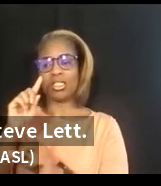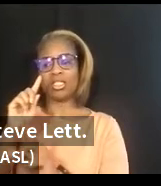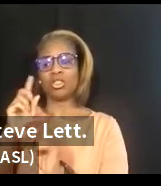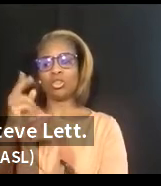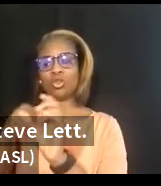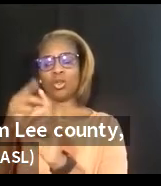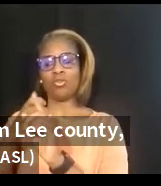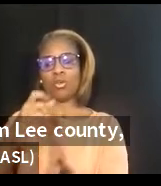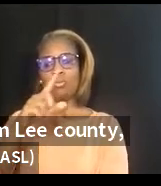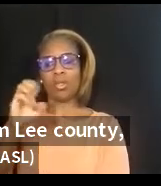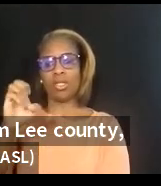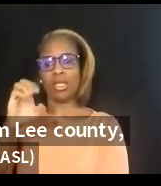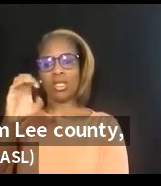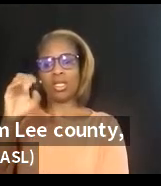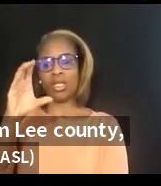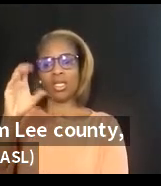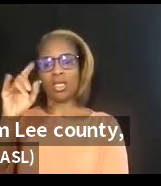Cynthia Orton.